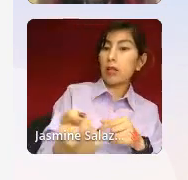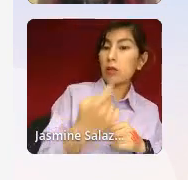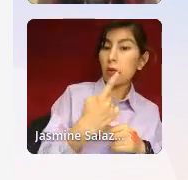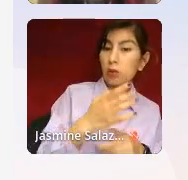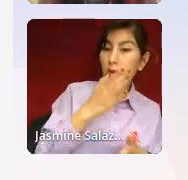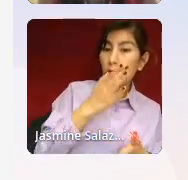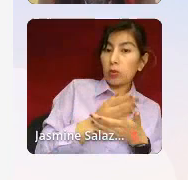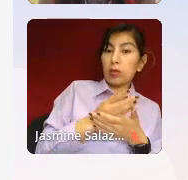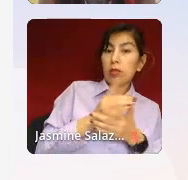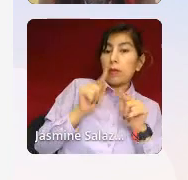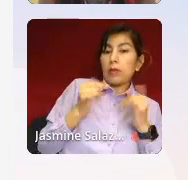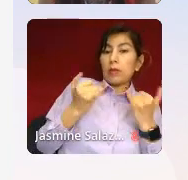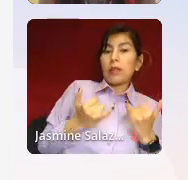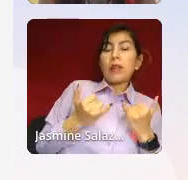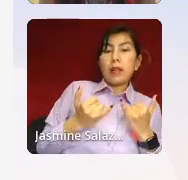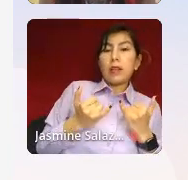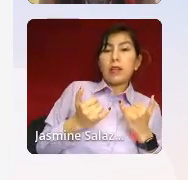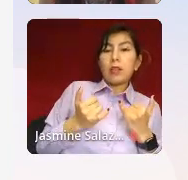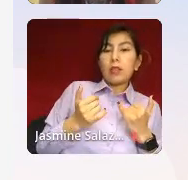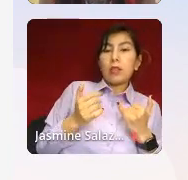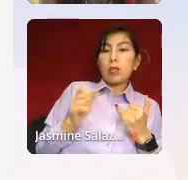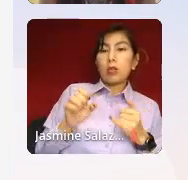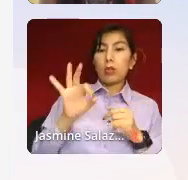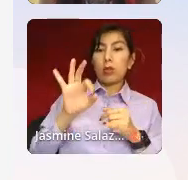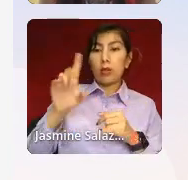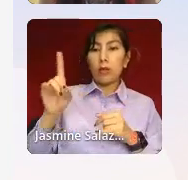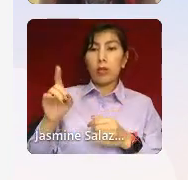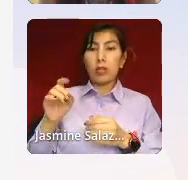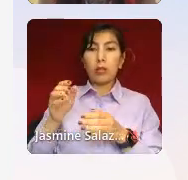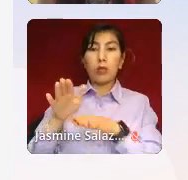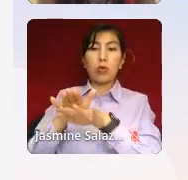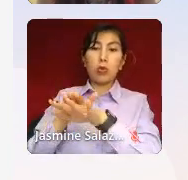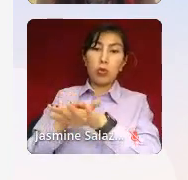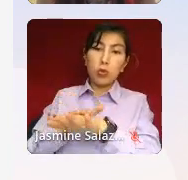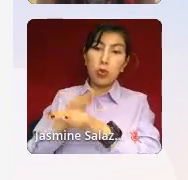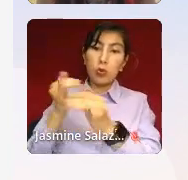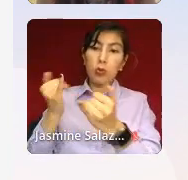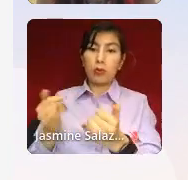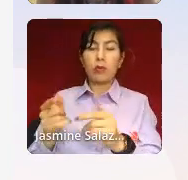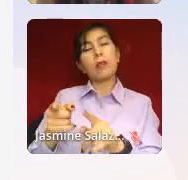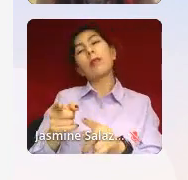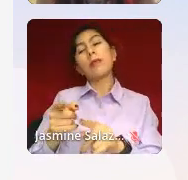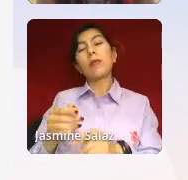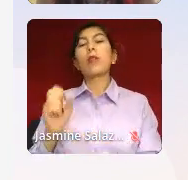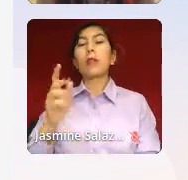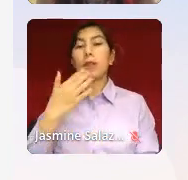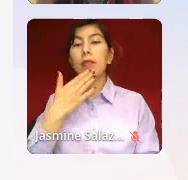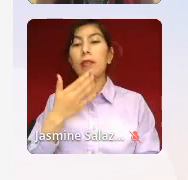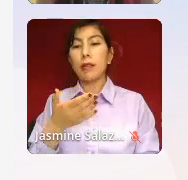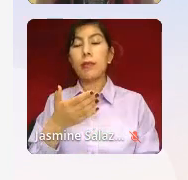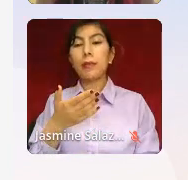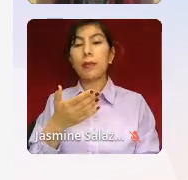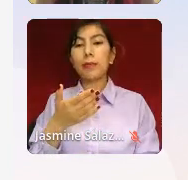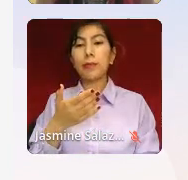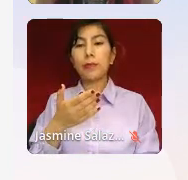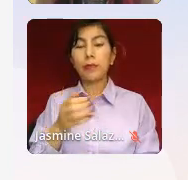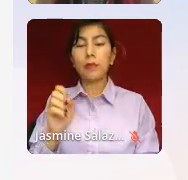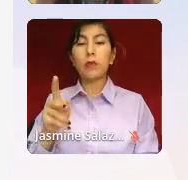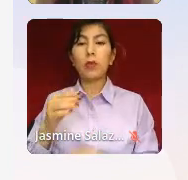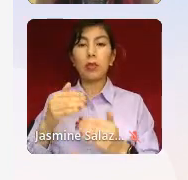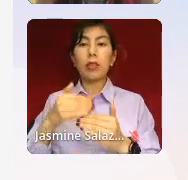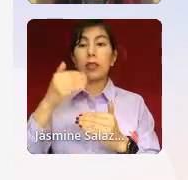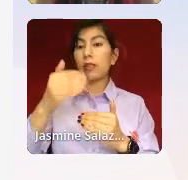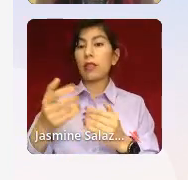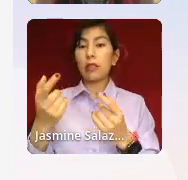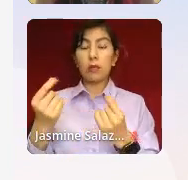stop answering that so that the feed kind of slows down. All right, thank you. All right, next up, what you can